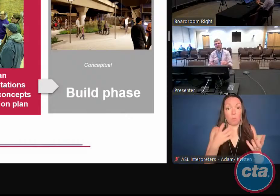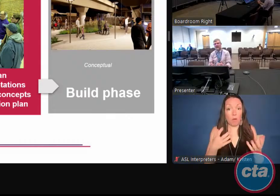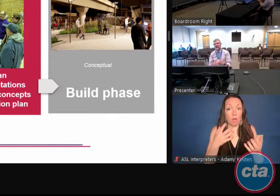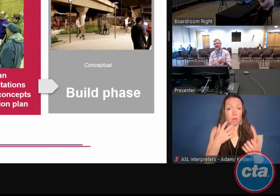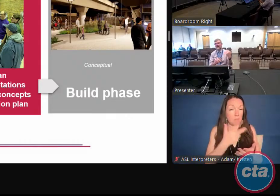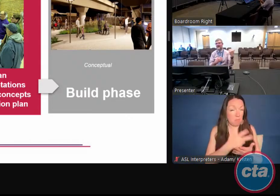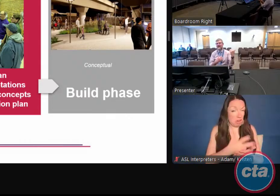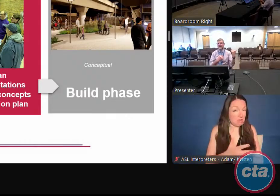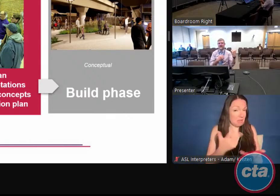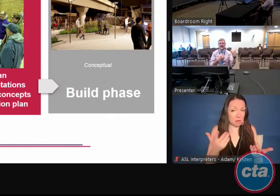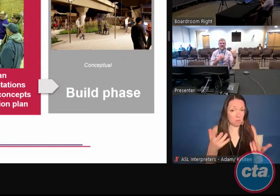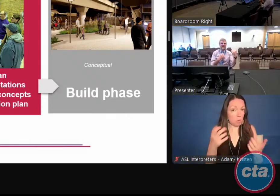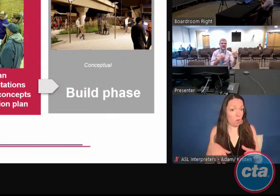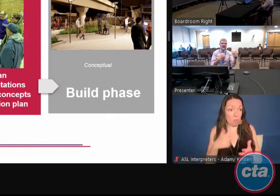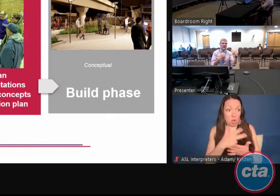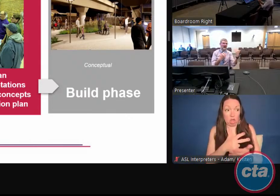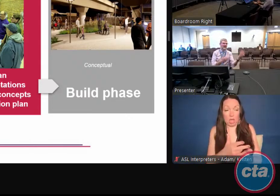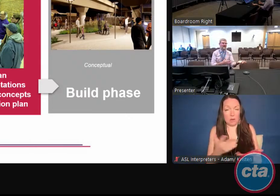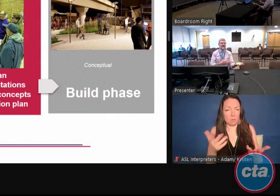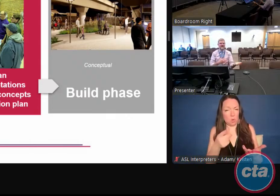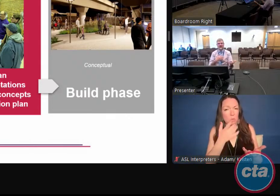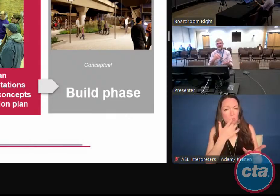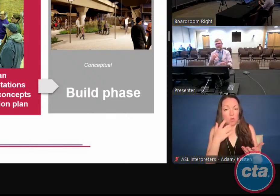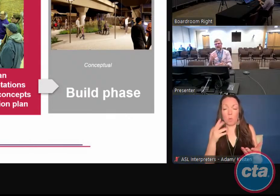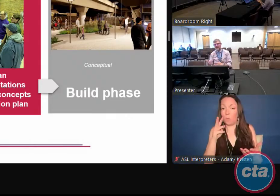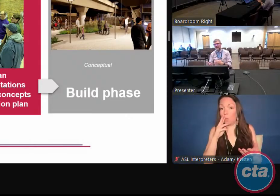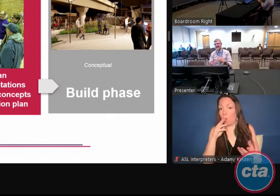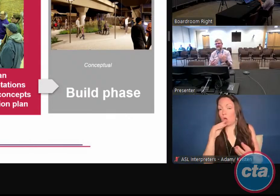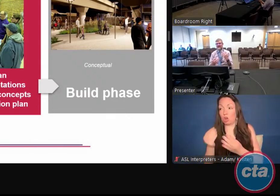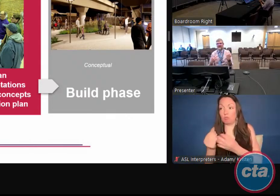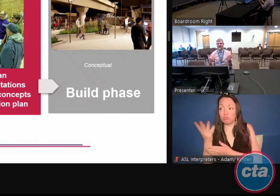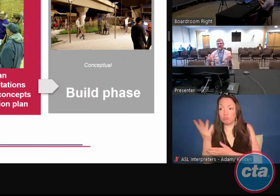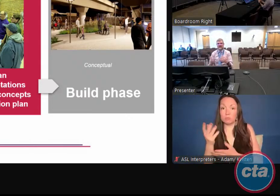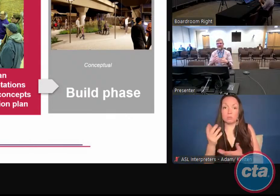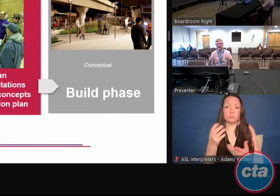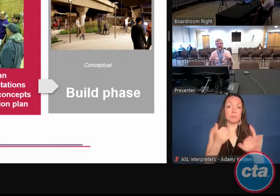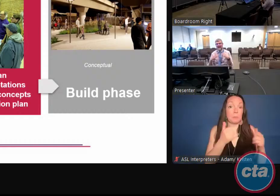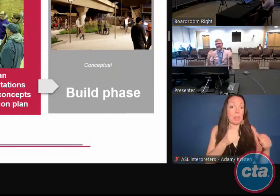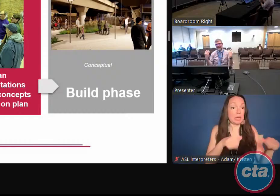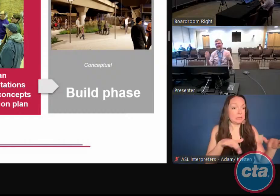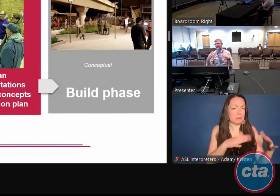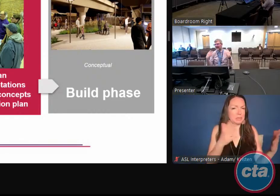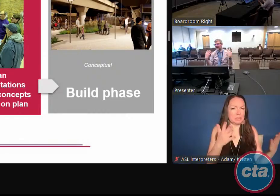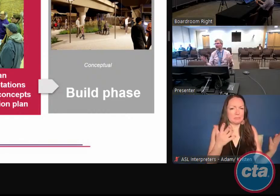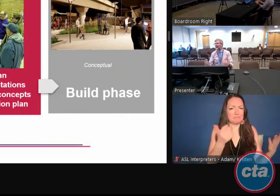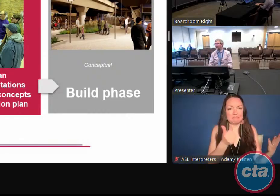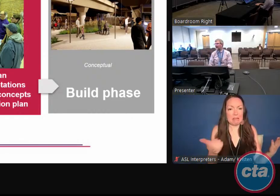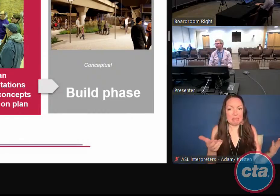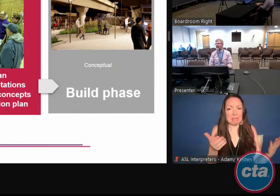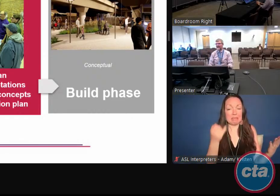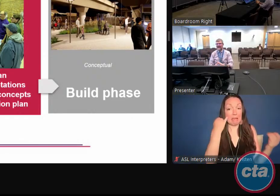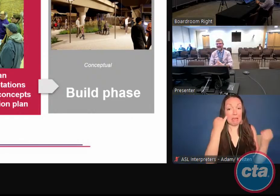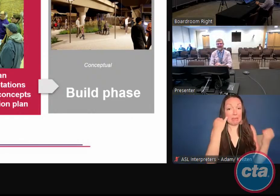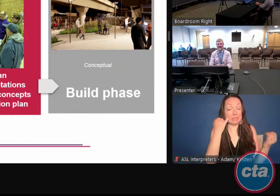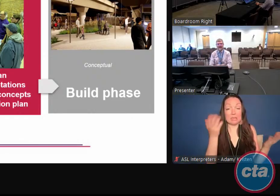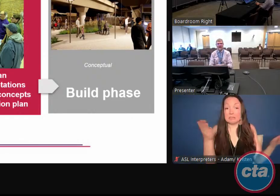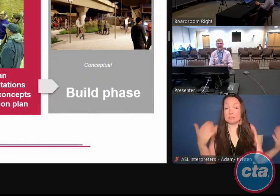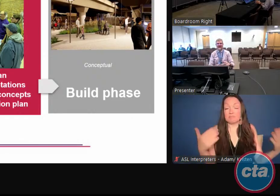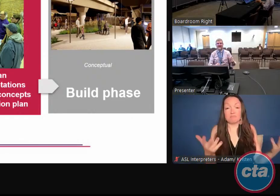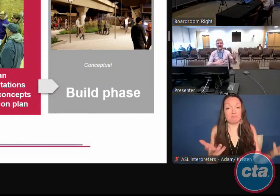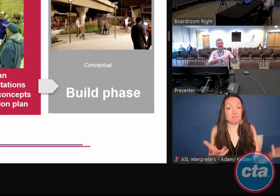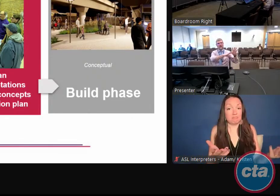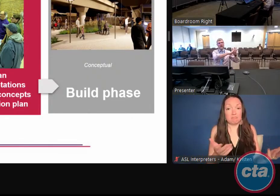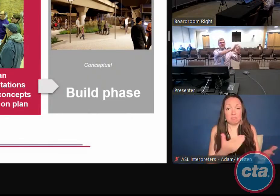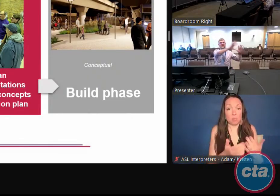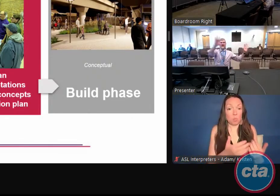not want parking? Do you want water features? Do you want play spaces? Like, what's anything idea we got out here? Let's get it on the table. We